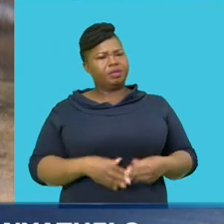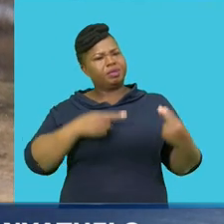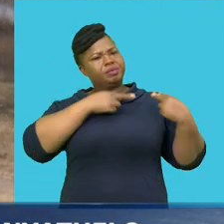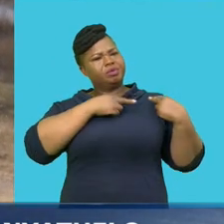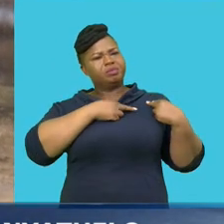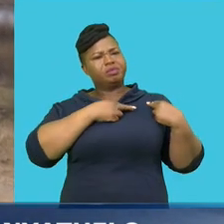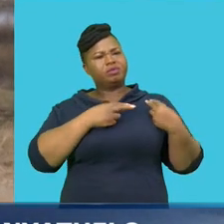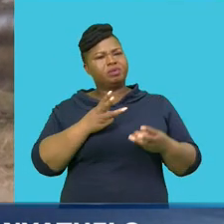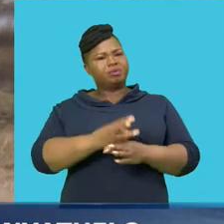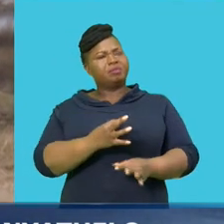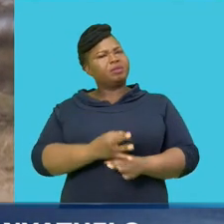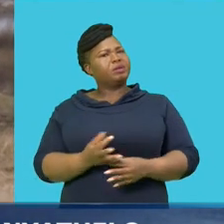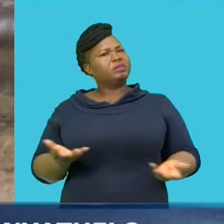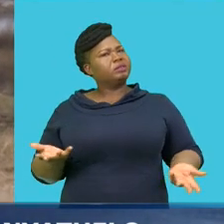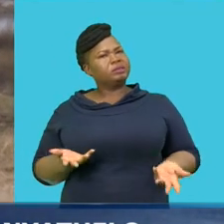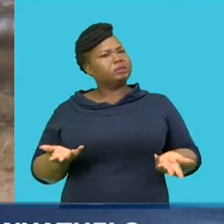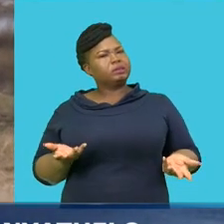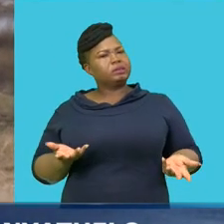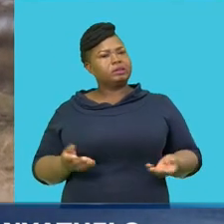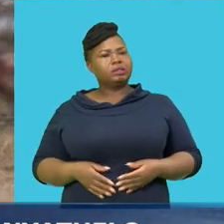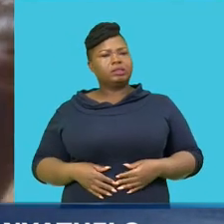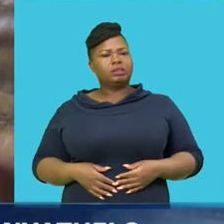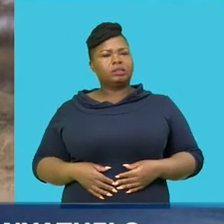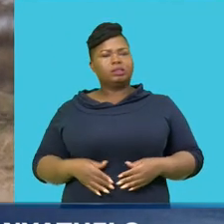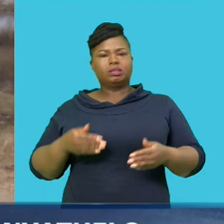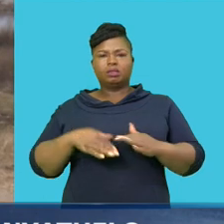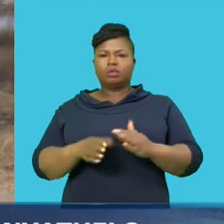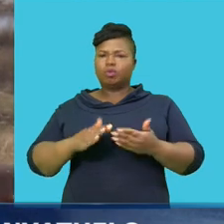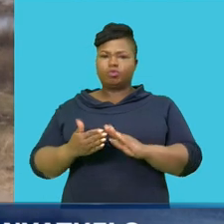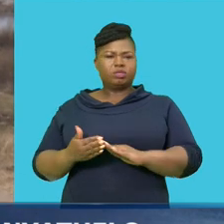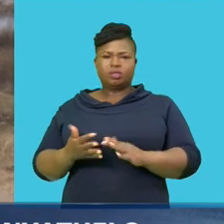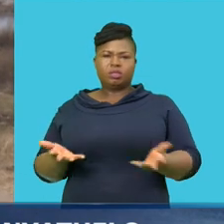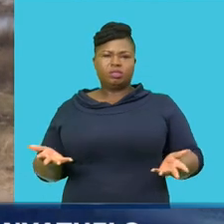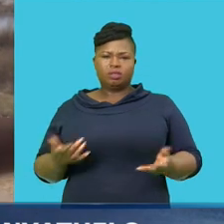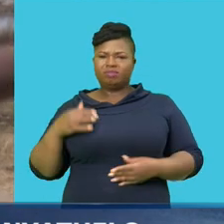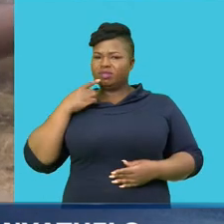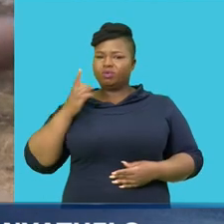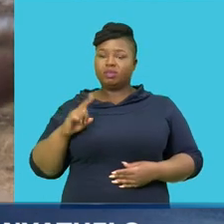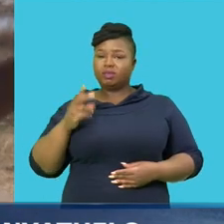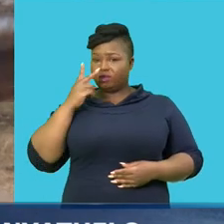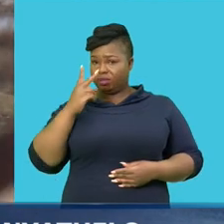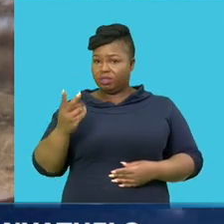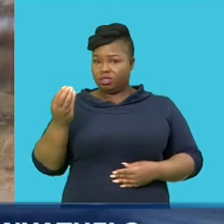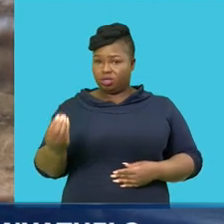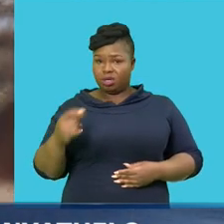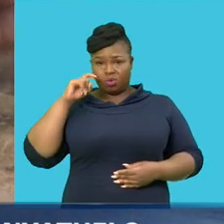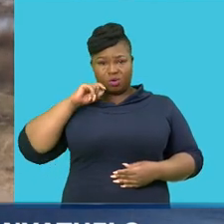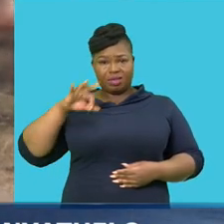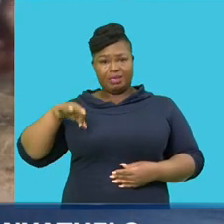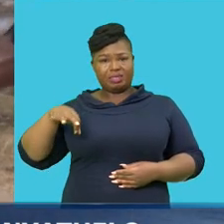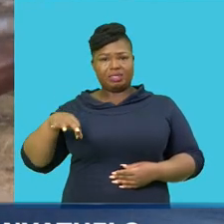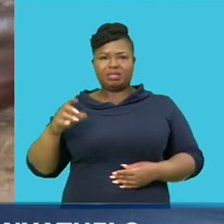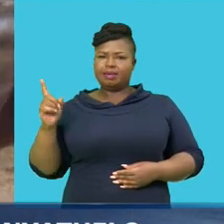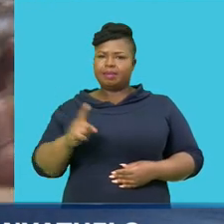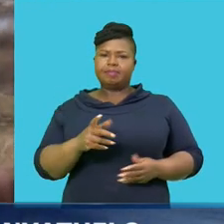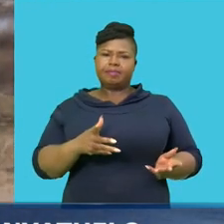iresponsibility yomzali neresponsibility yecommunity. Kuthini ngawe uma ubona umntwana ona 13